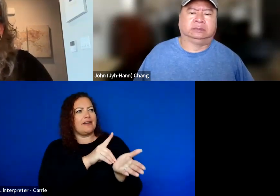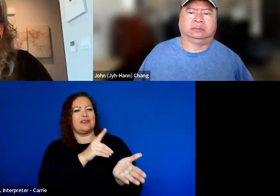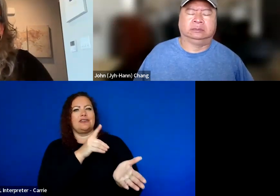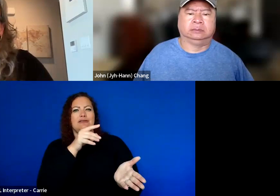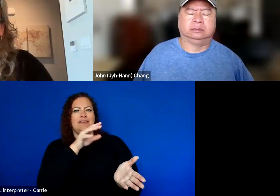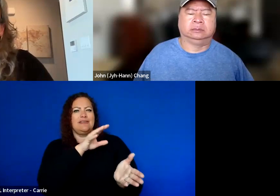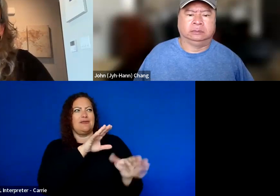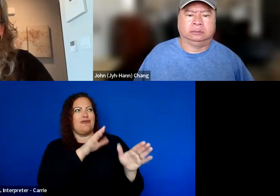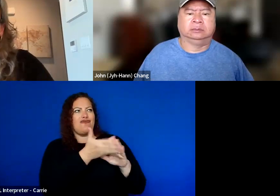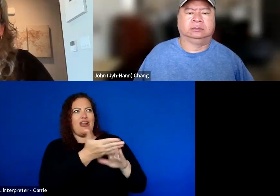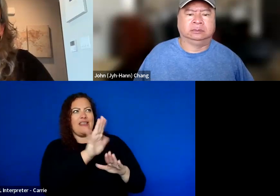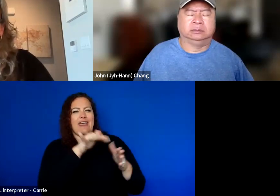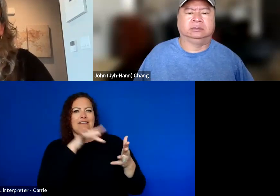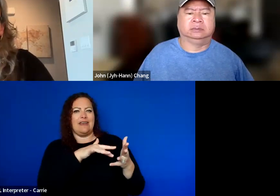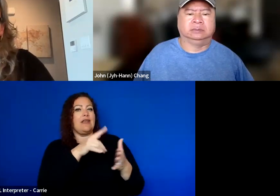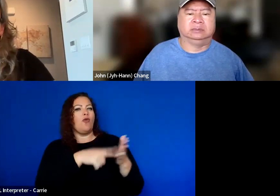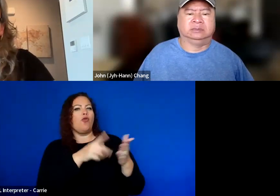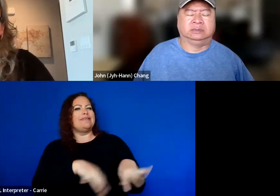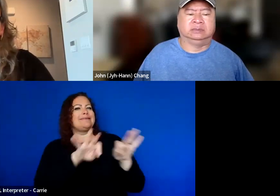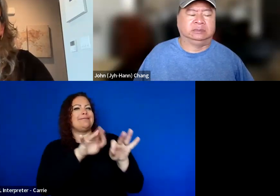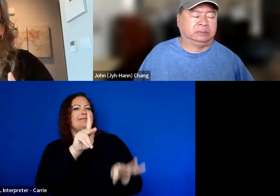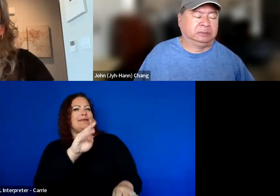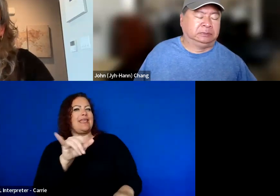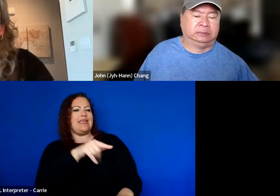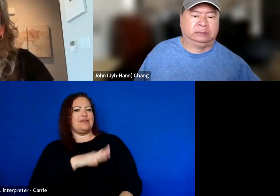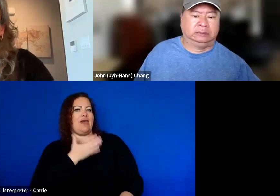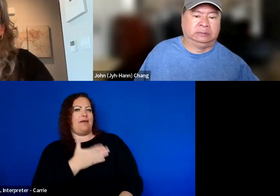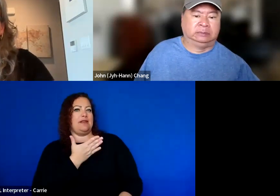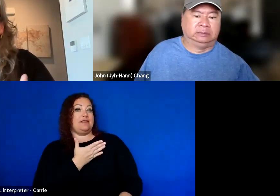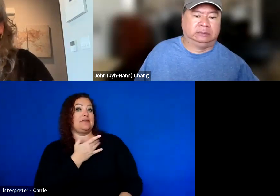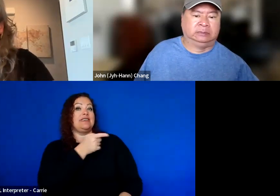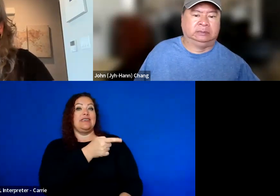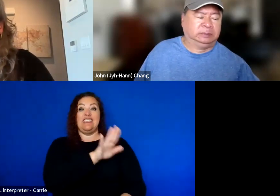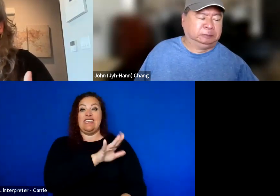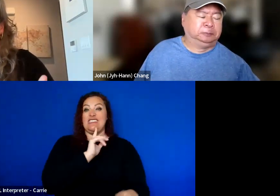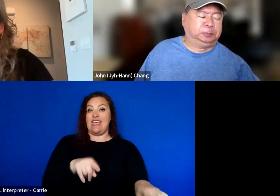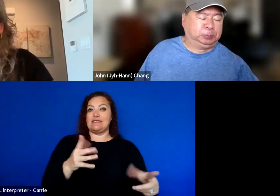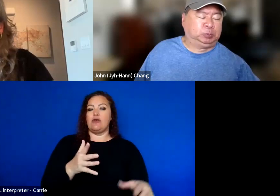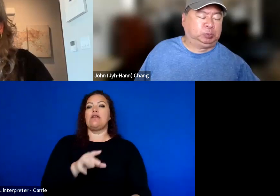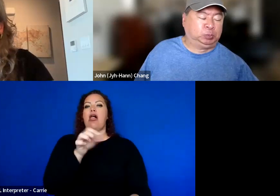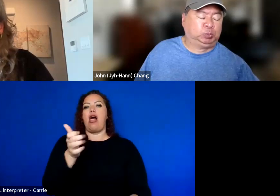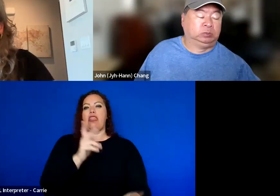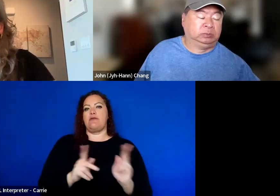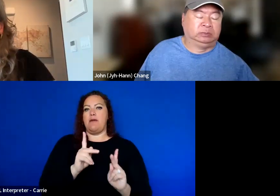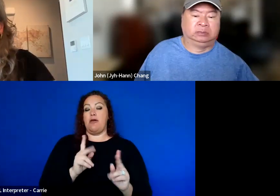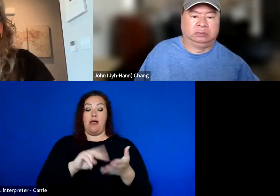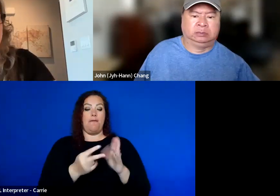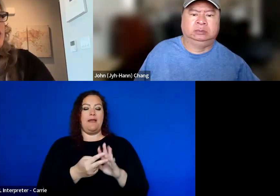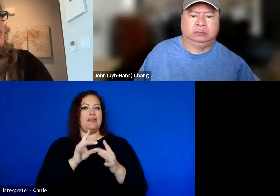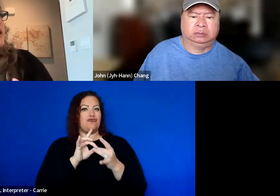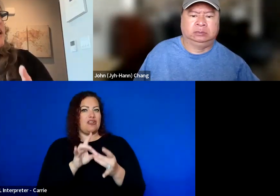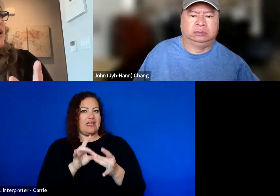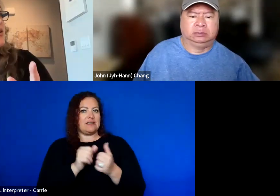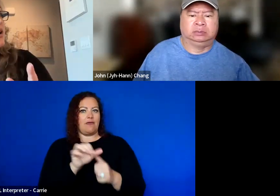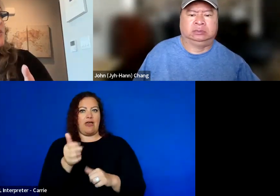is the key to happiness? And he said, other people, meaning our relationships with other people.